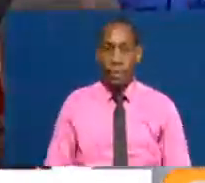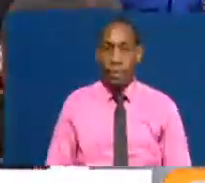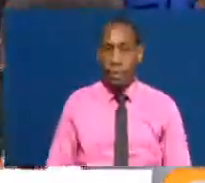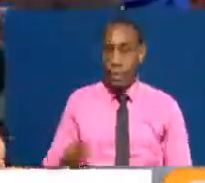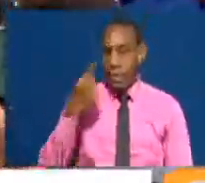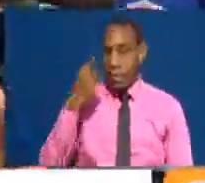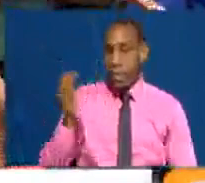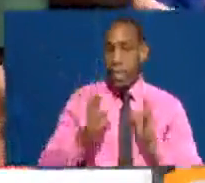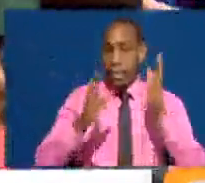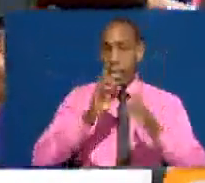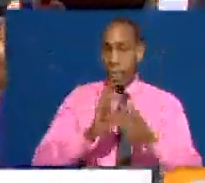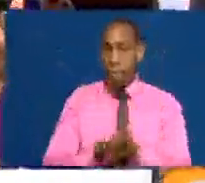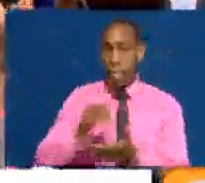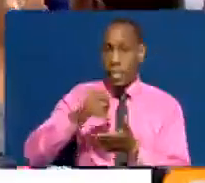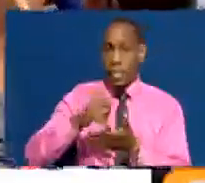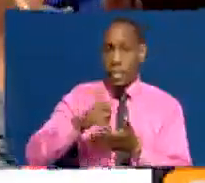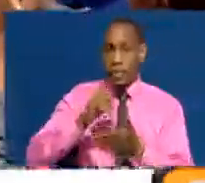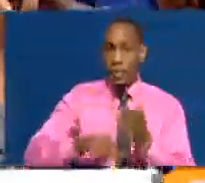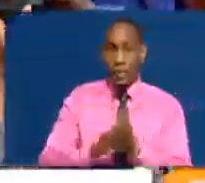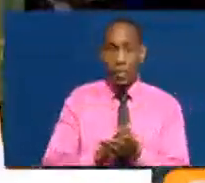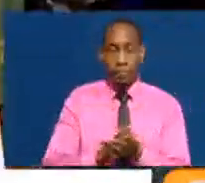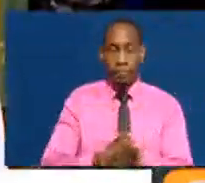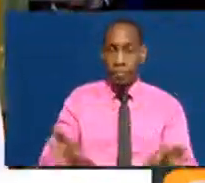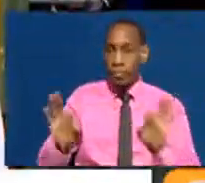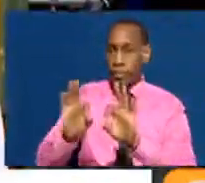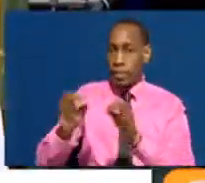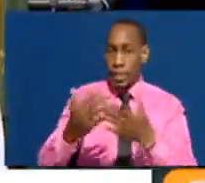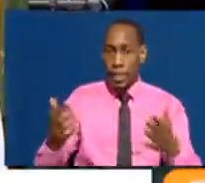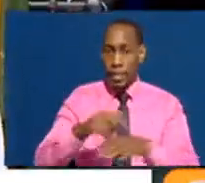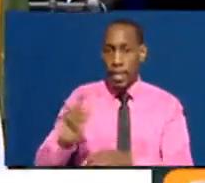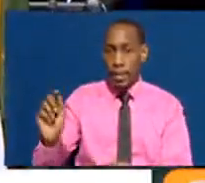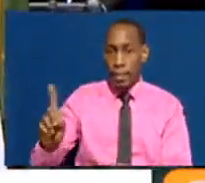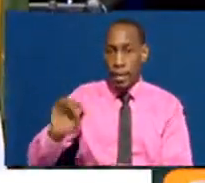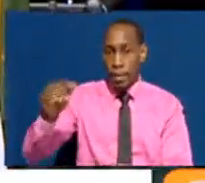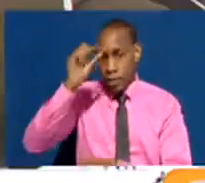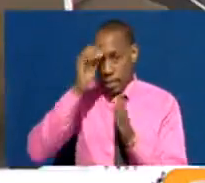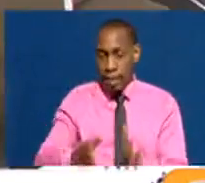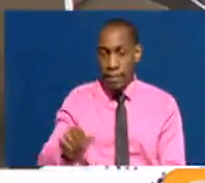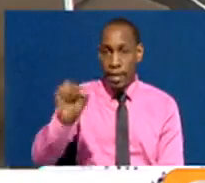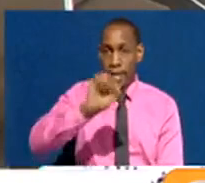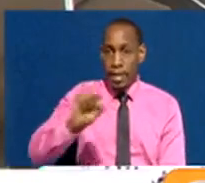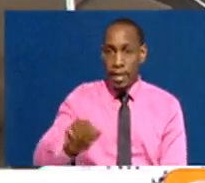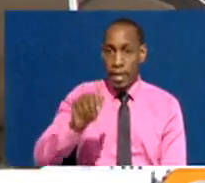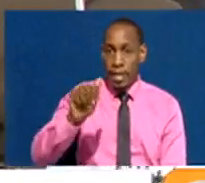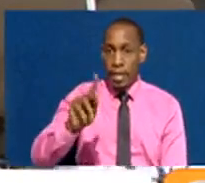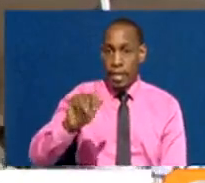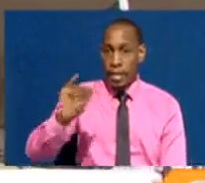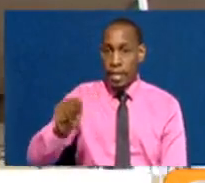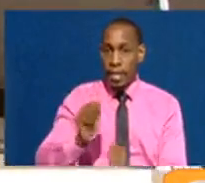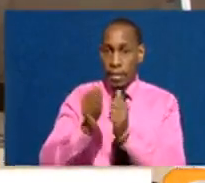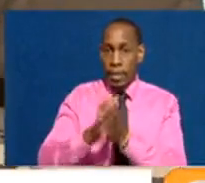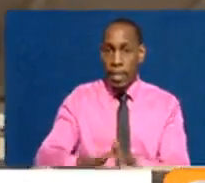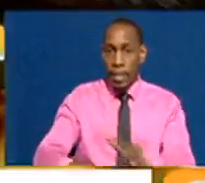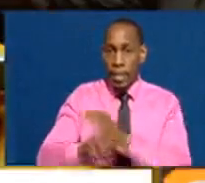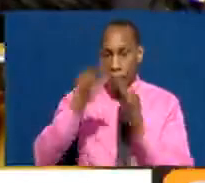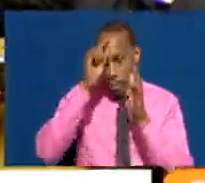It was an event characterized by pomp and color as Nairobi County Governor Johnson Sakaja and his